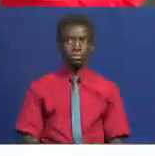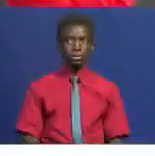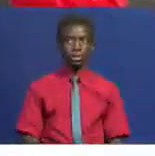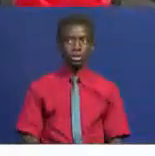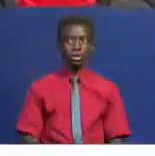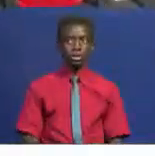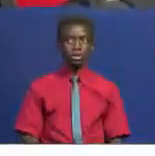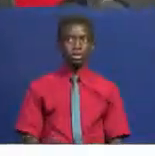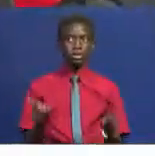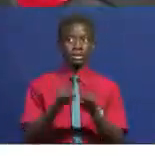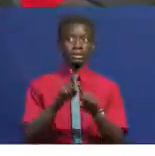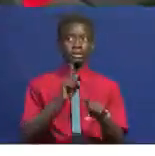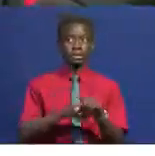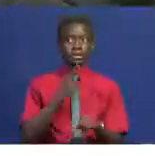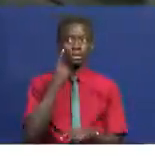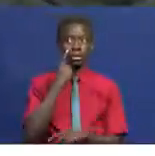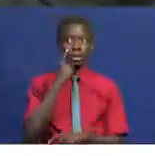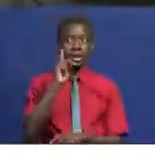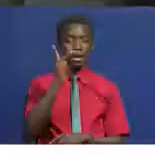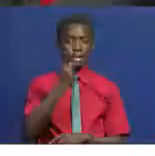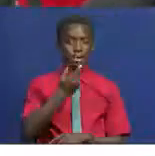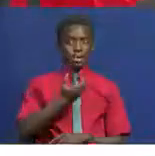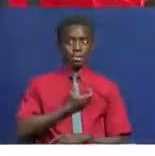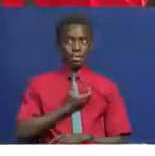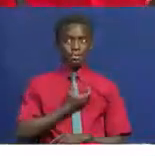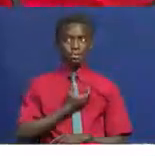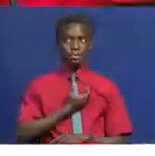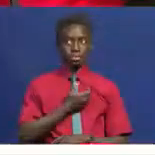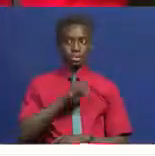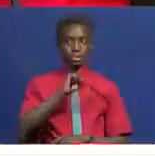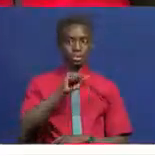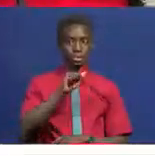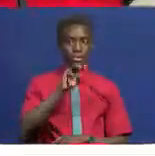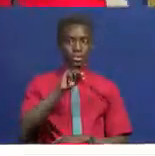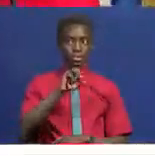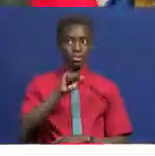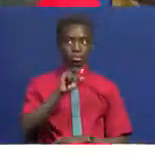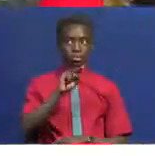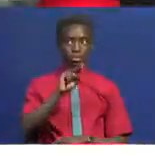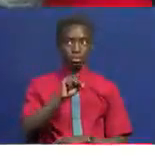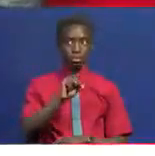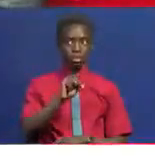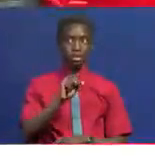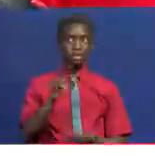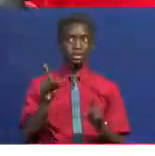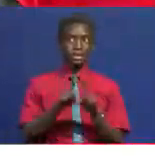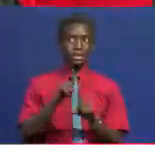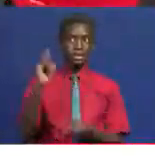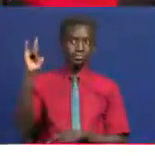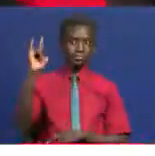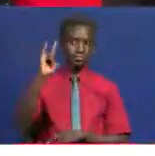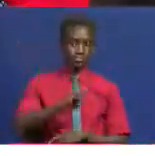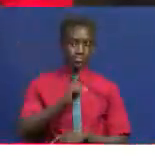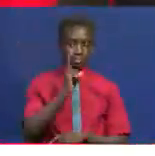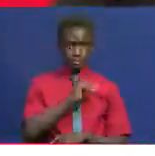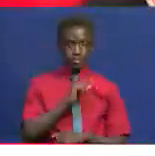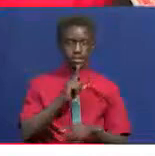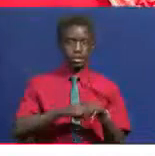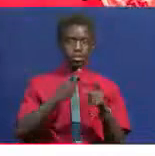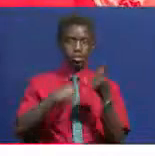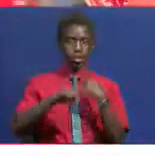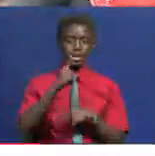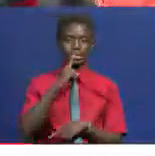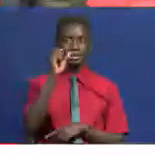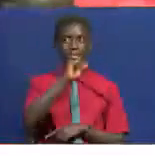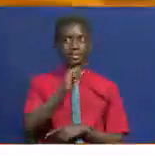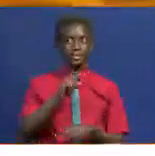Meanwhile, the lone Kenyan medalist at the 2024 Paris Paralympic Games, Samson Ojuka, also returned home after winning a silver medal in the long